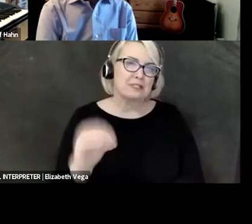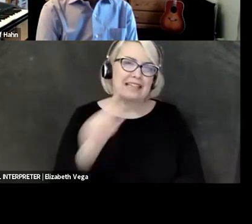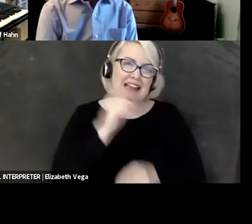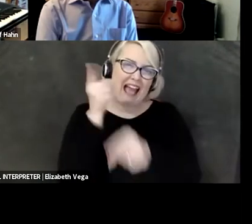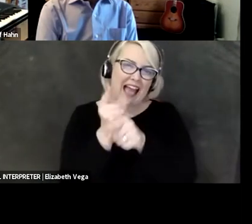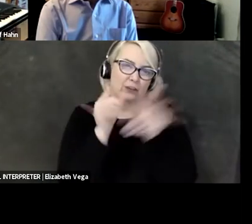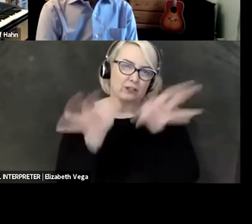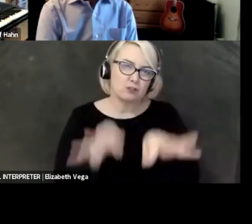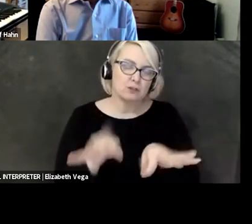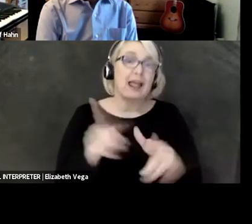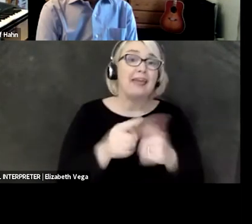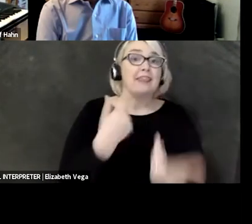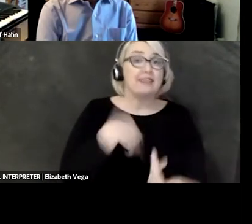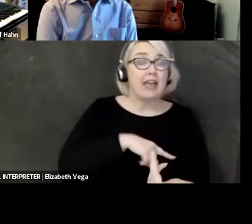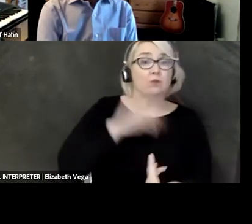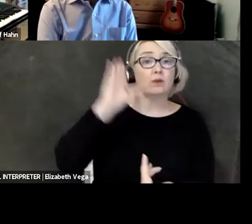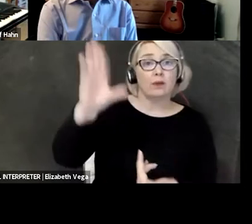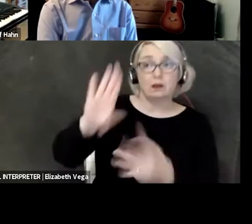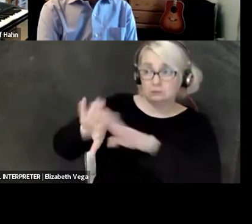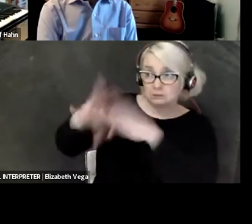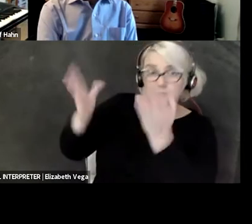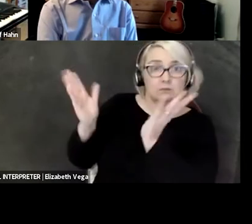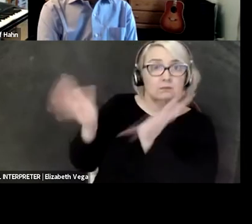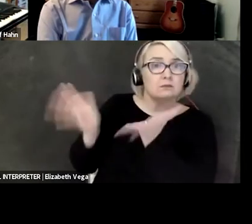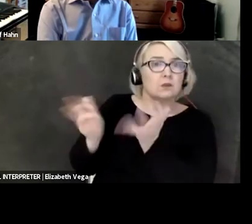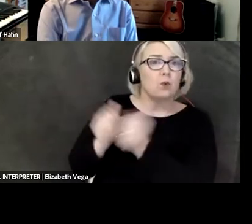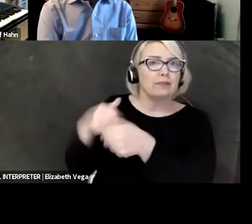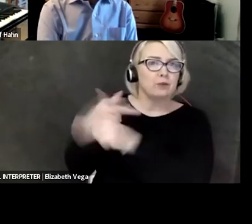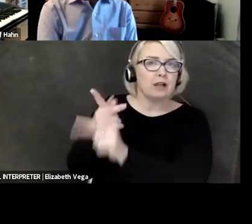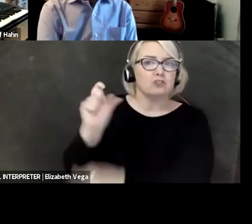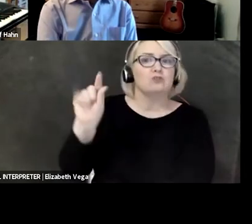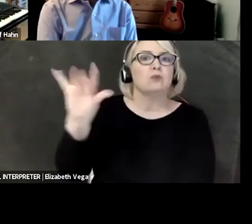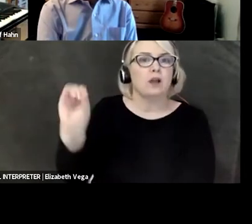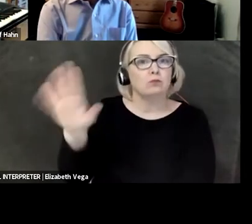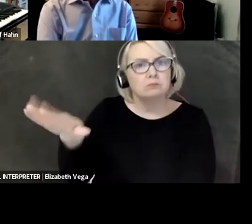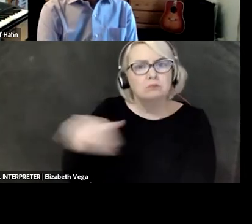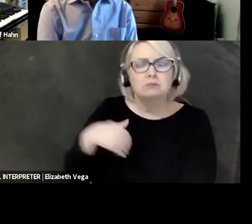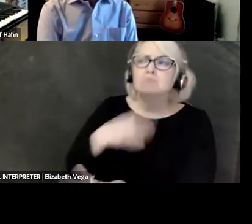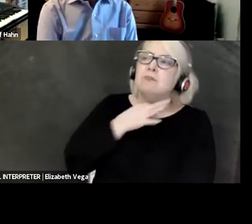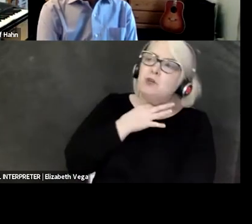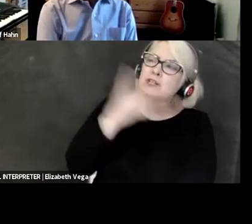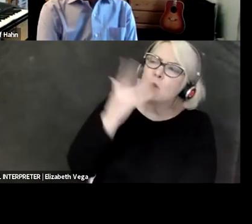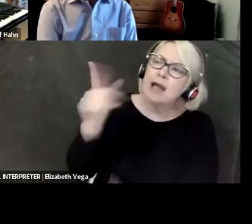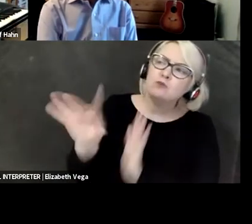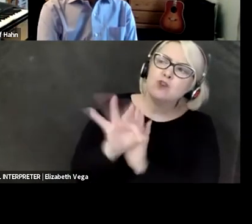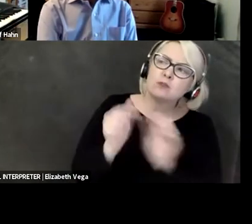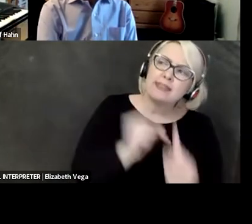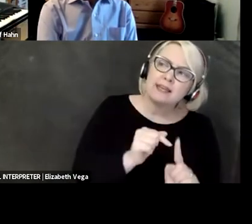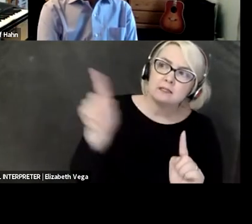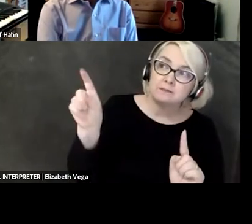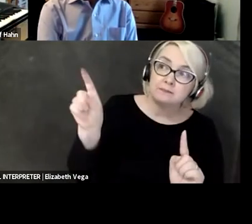then we open a dialogue with the production studio saying, hey guys, I'm curious why you did this. Is